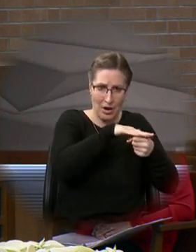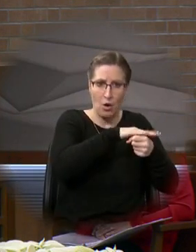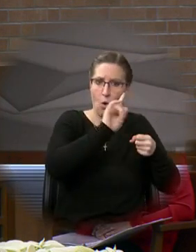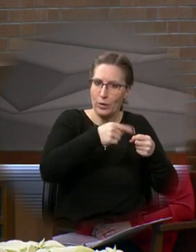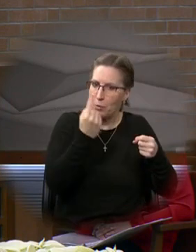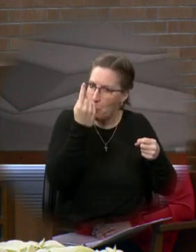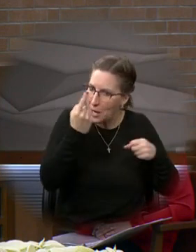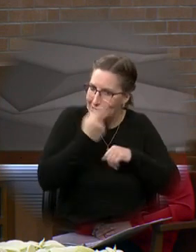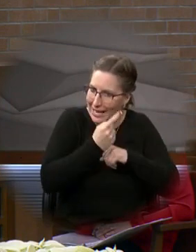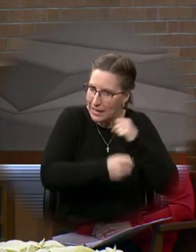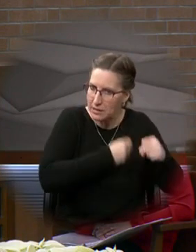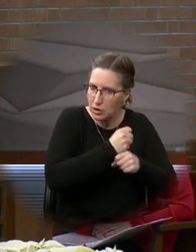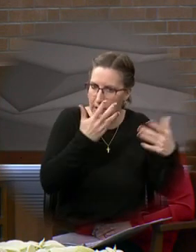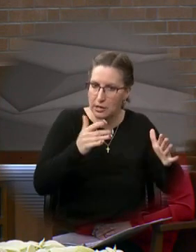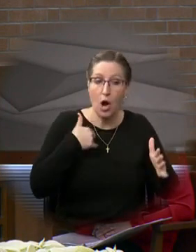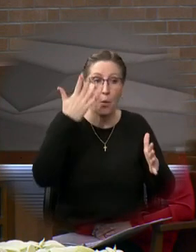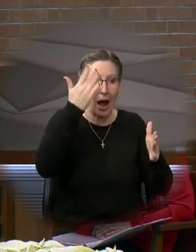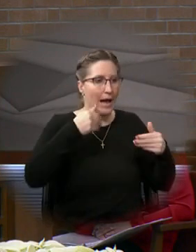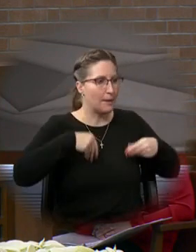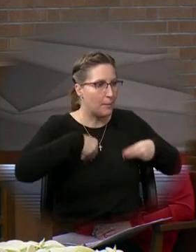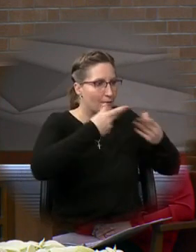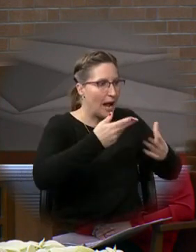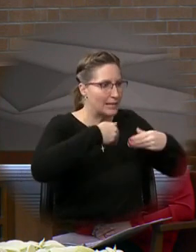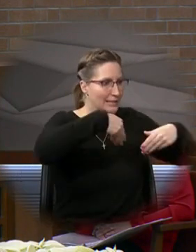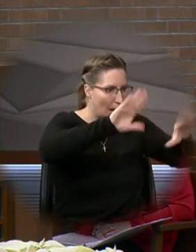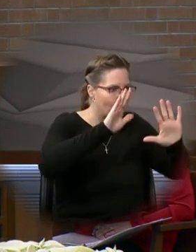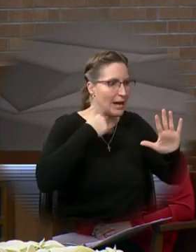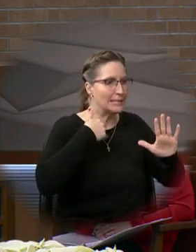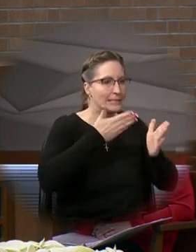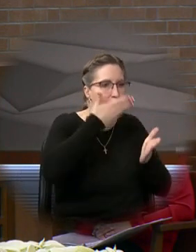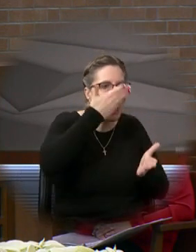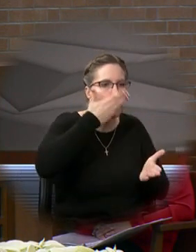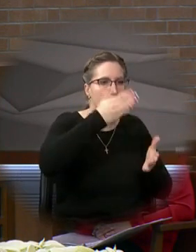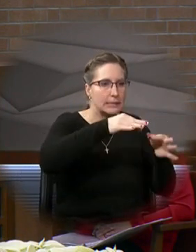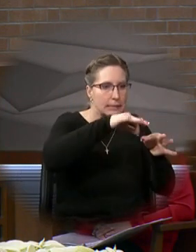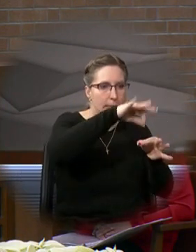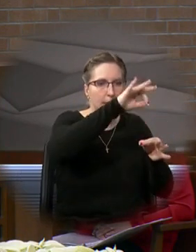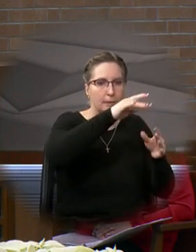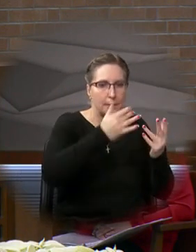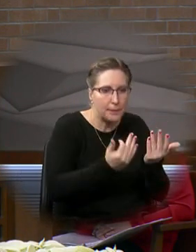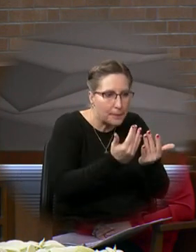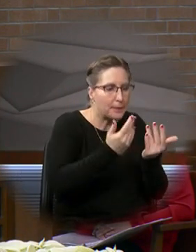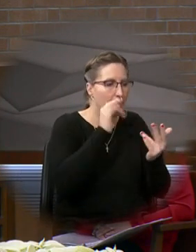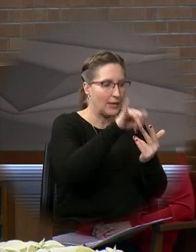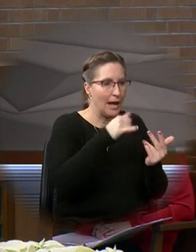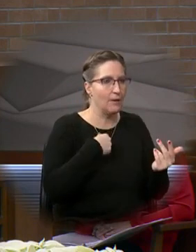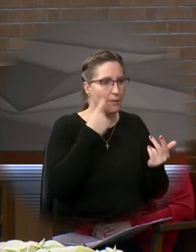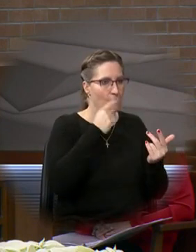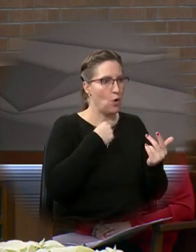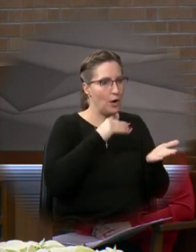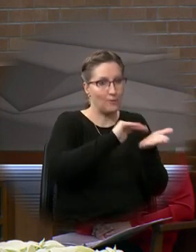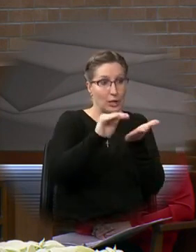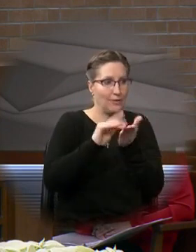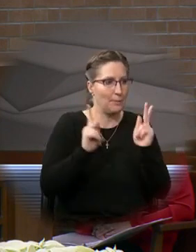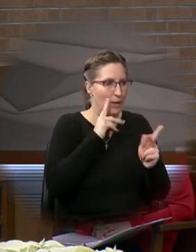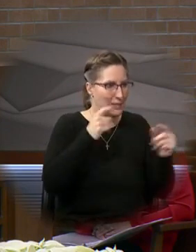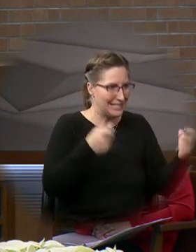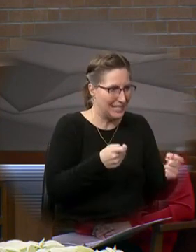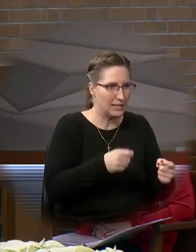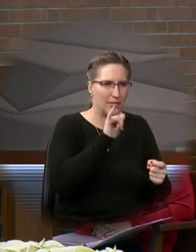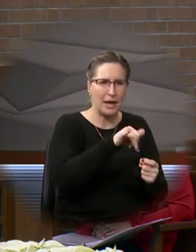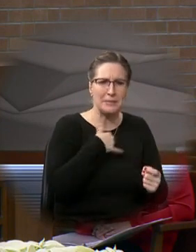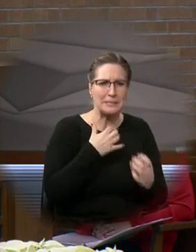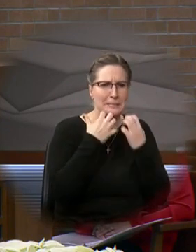of Atonement, to offer sacrifice and incense, seeking the pardon of the people's sins. So this was the